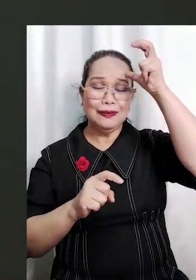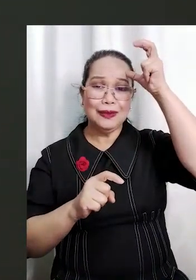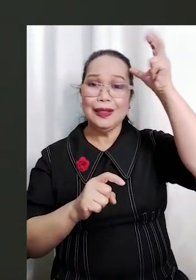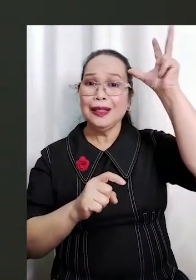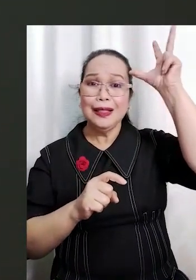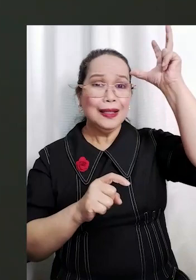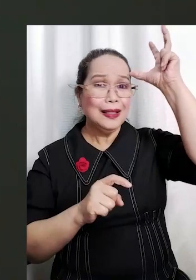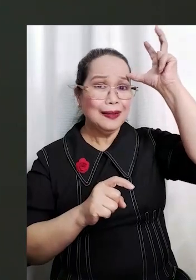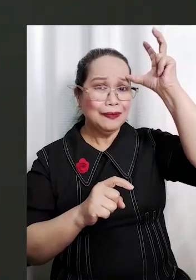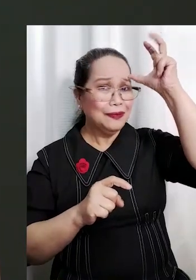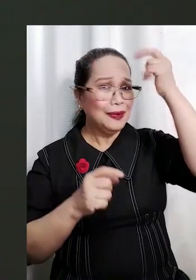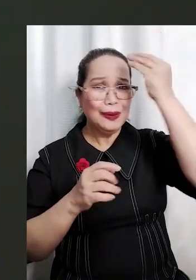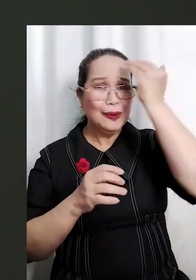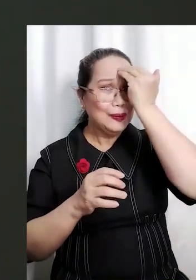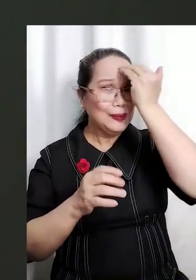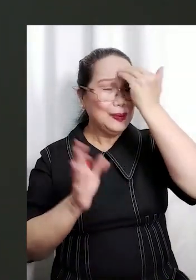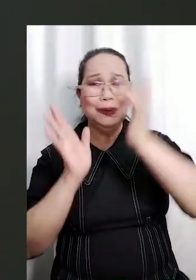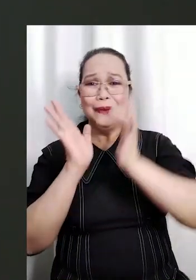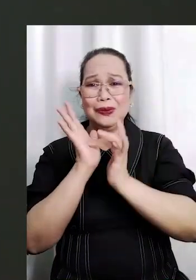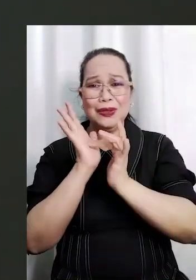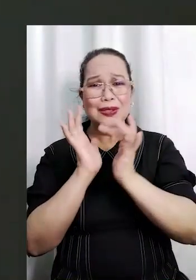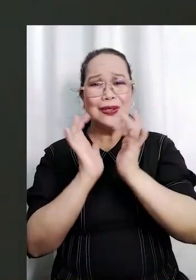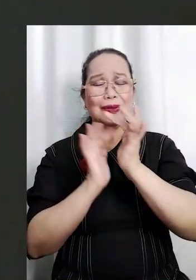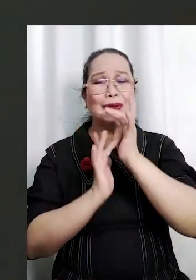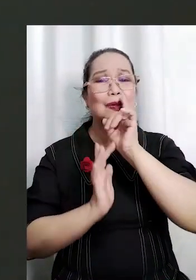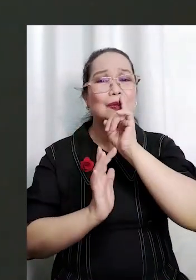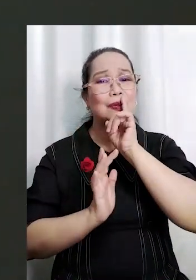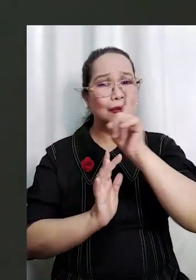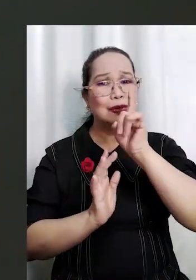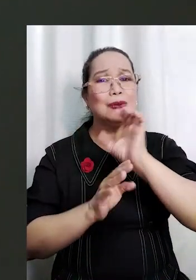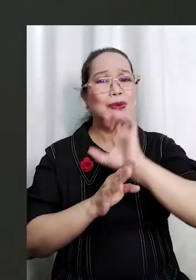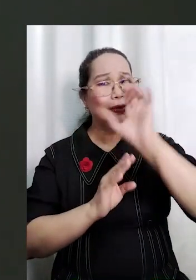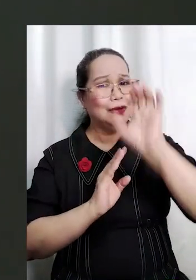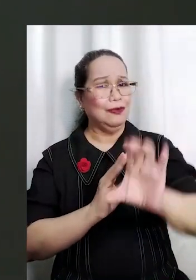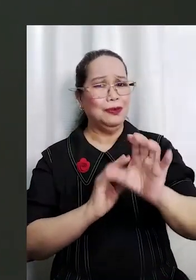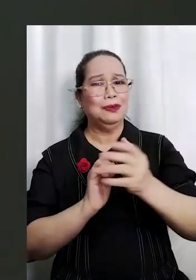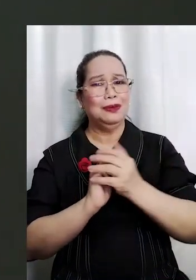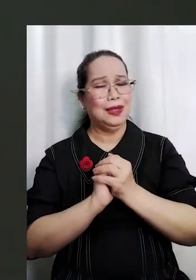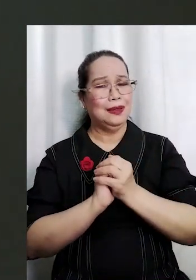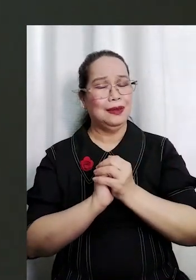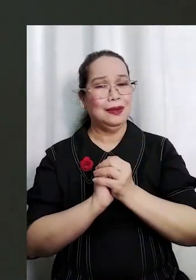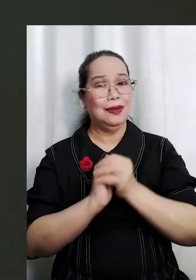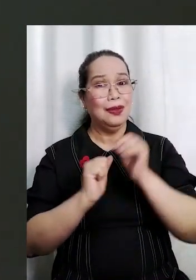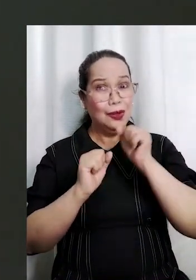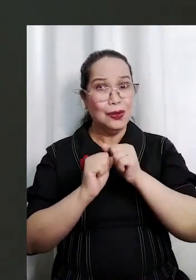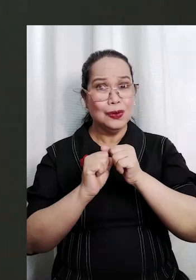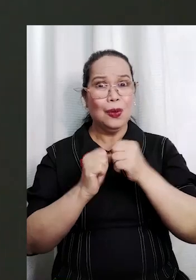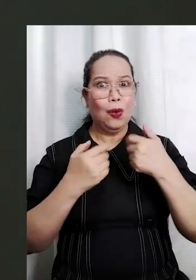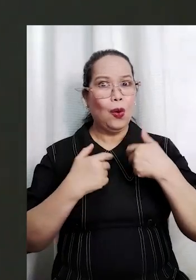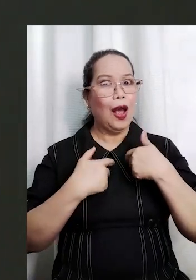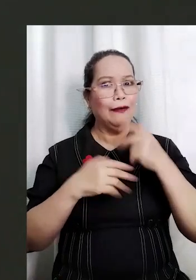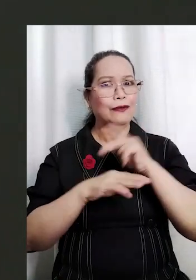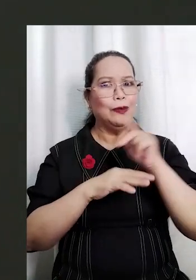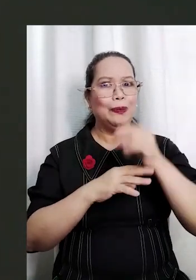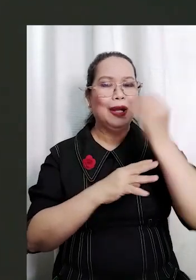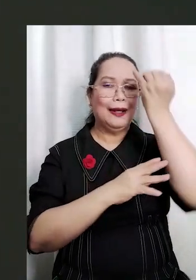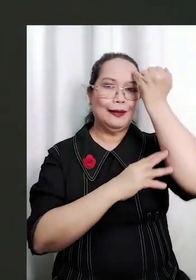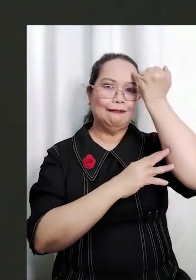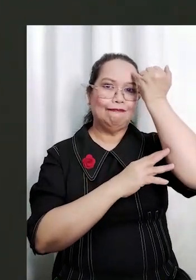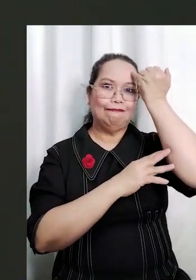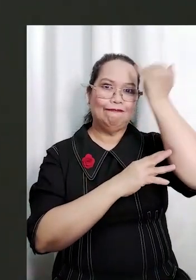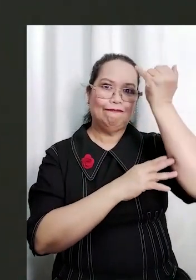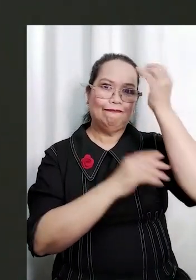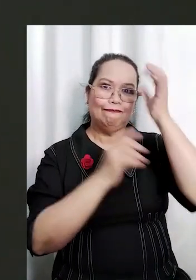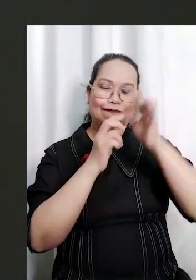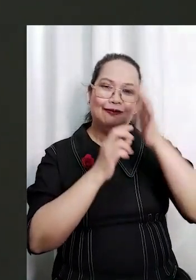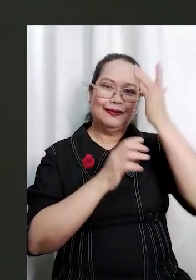devil knew that Jesus is going to accomplish it. Kaya nagpropose siya ng plano na